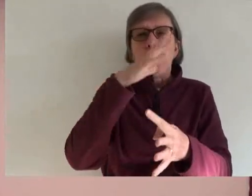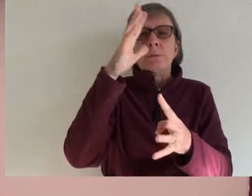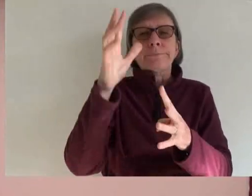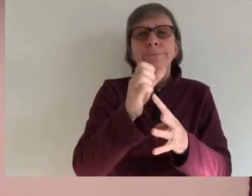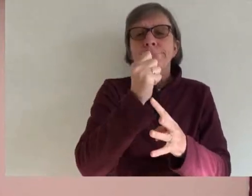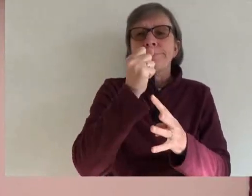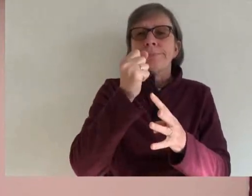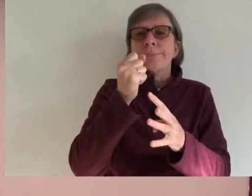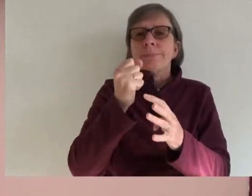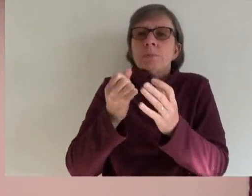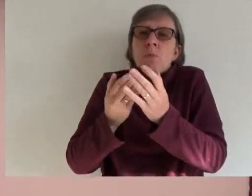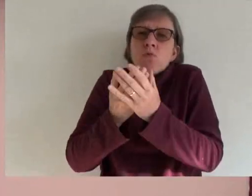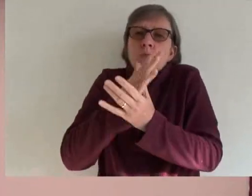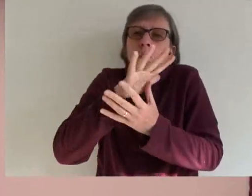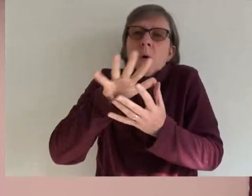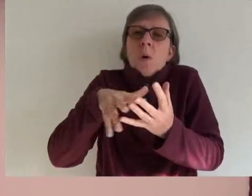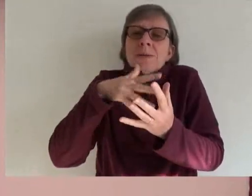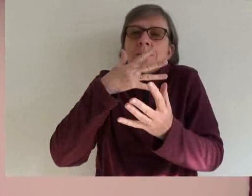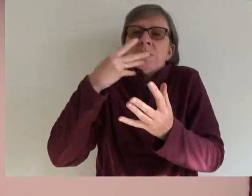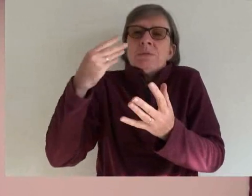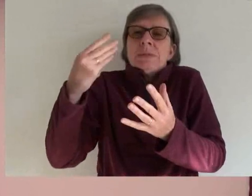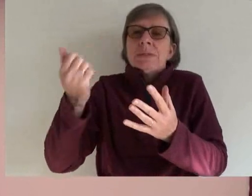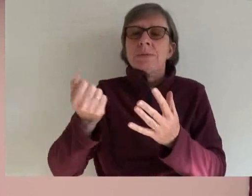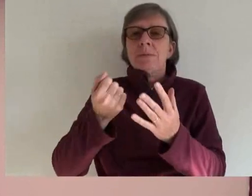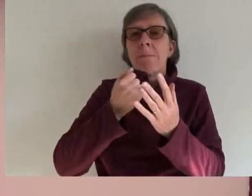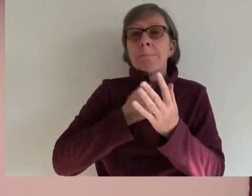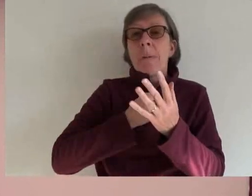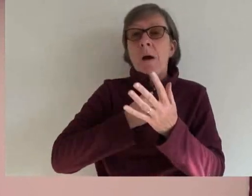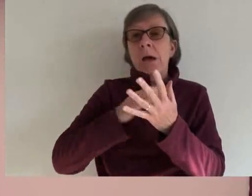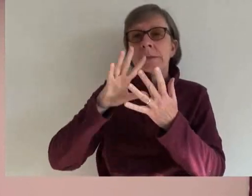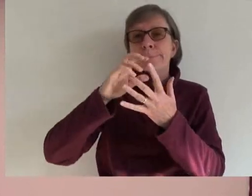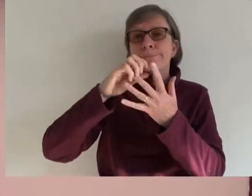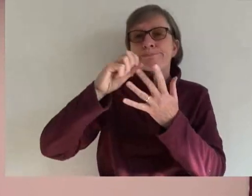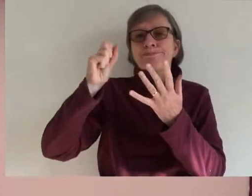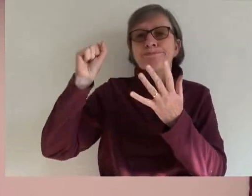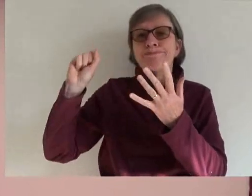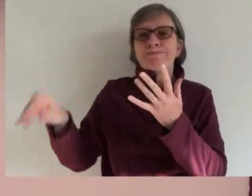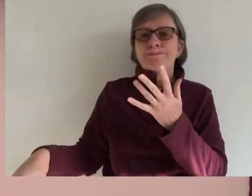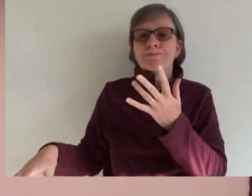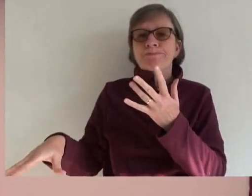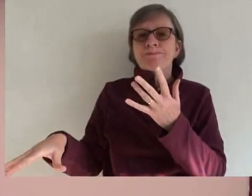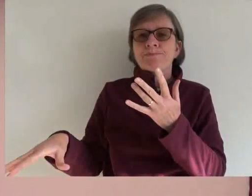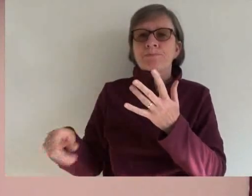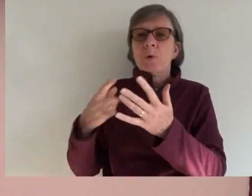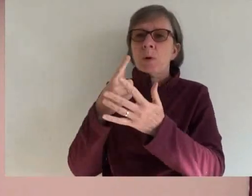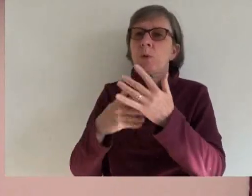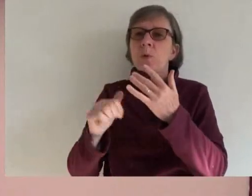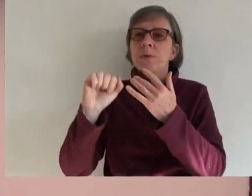through the power of your Holy Spirit. Take anything away that is not of you, Lord.